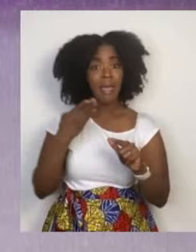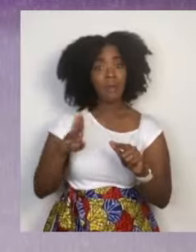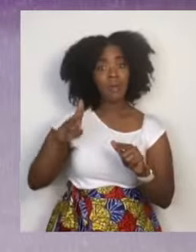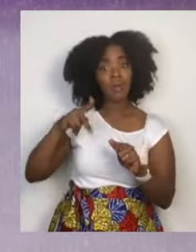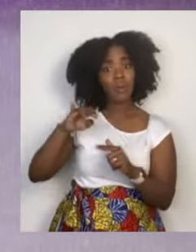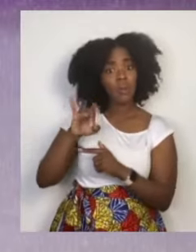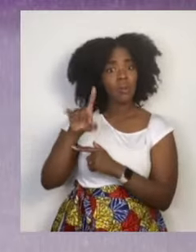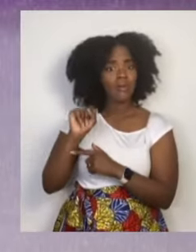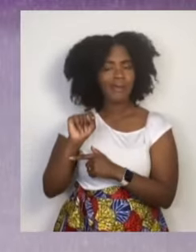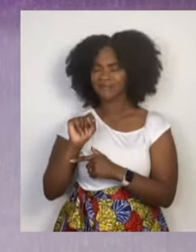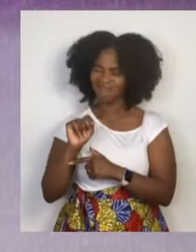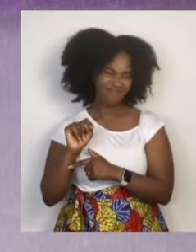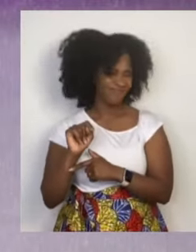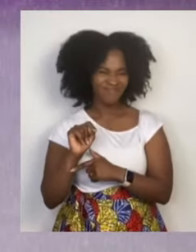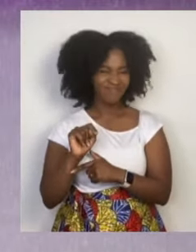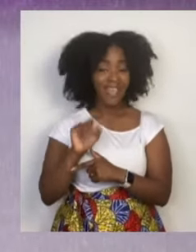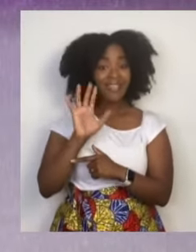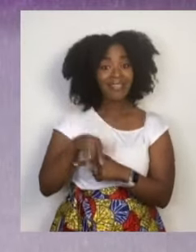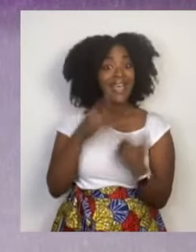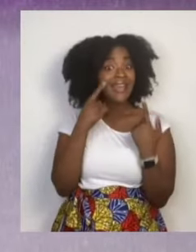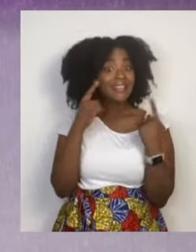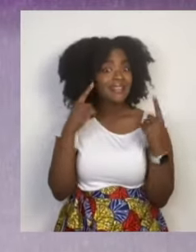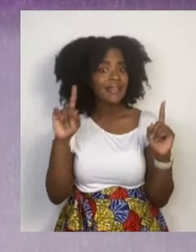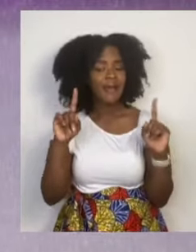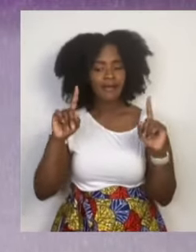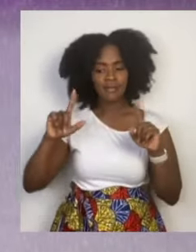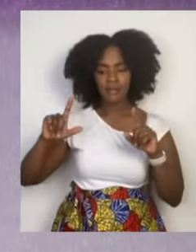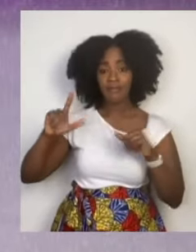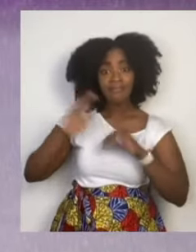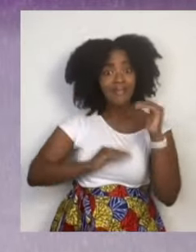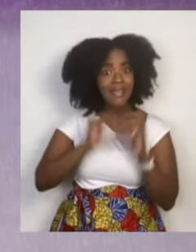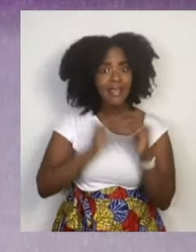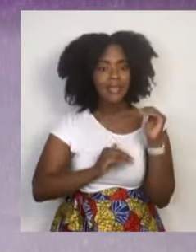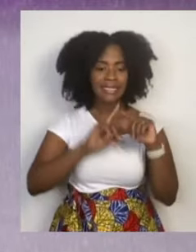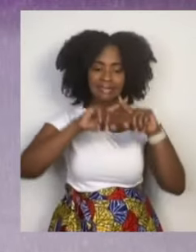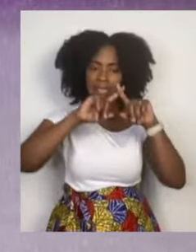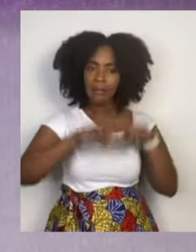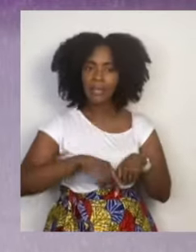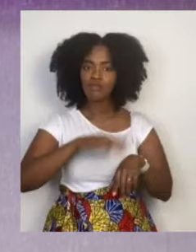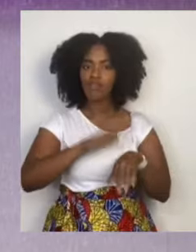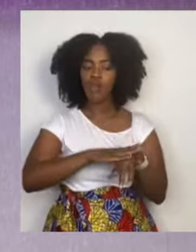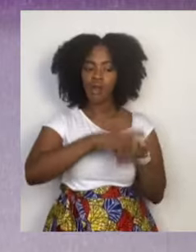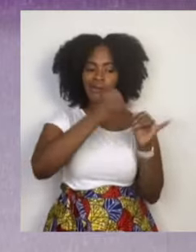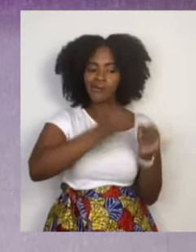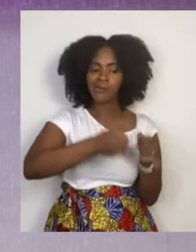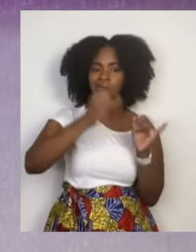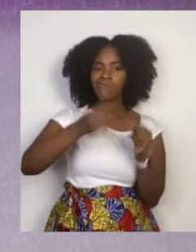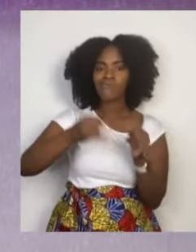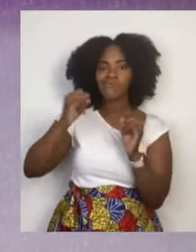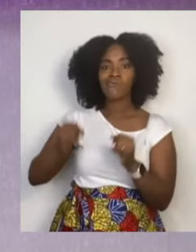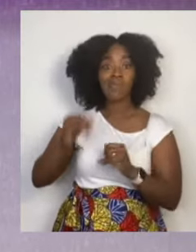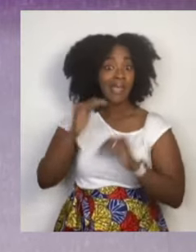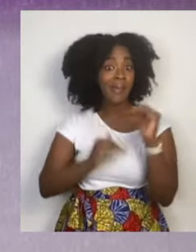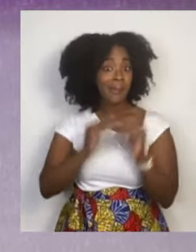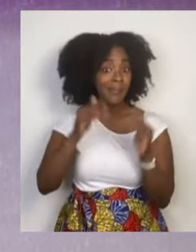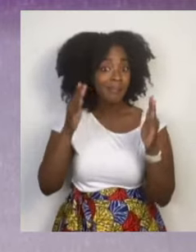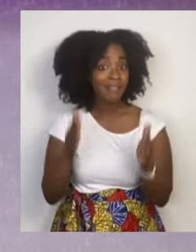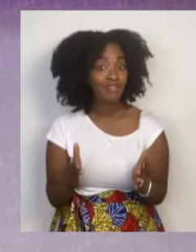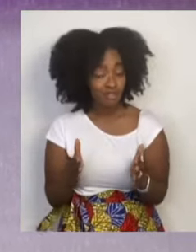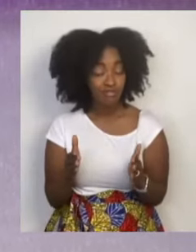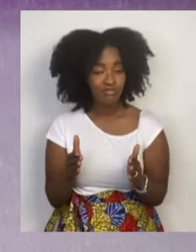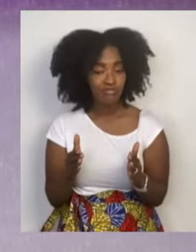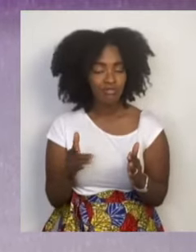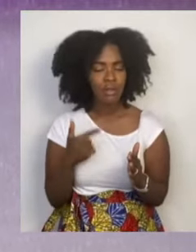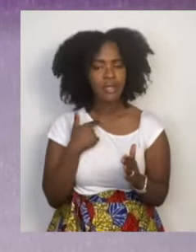is also dependent upon the builders. I just wonder if I got any builders in the house this morning, because